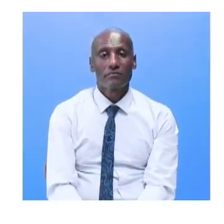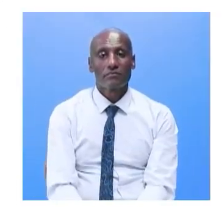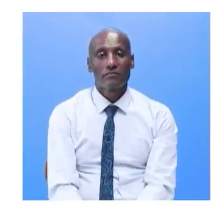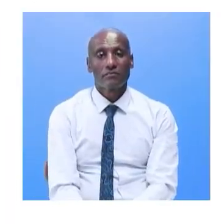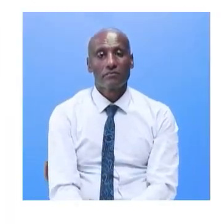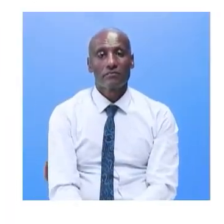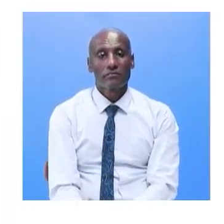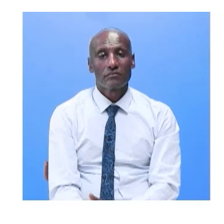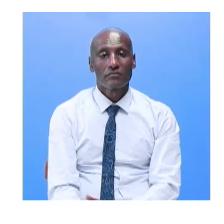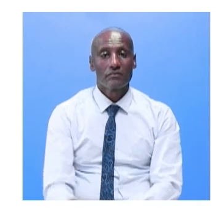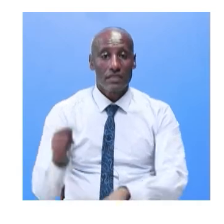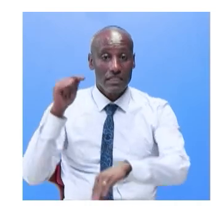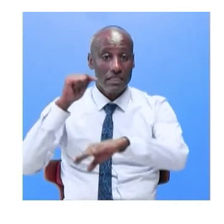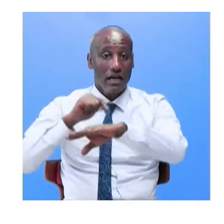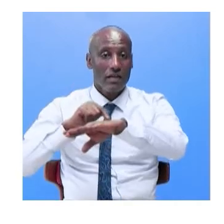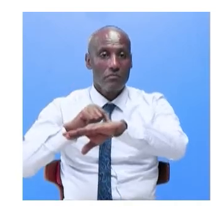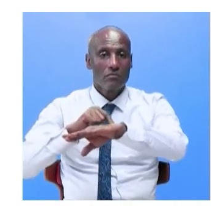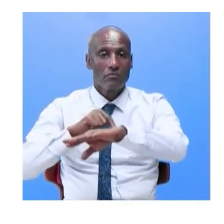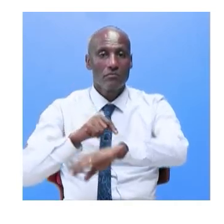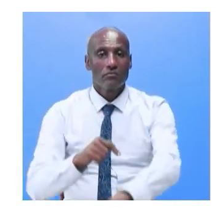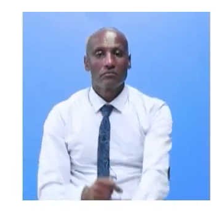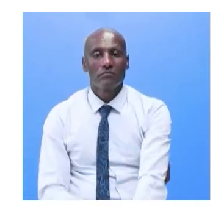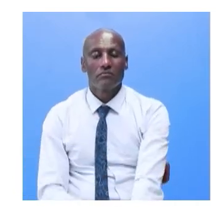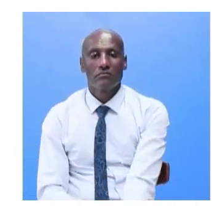and also time,